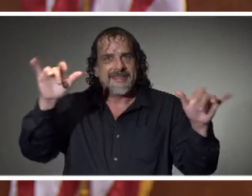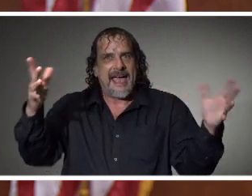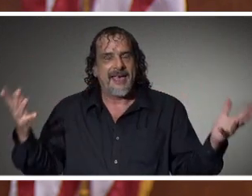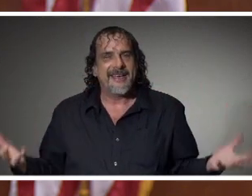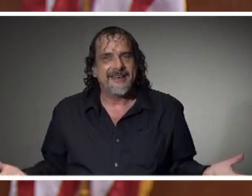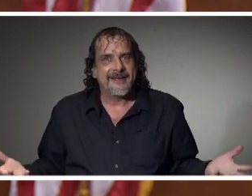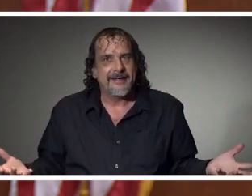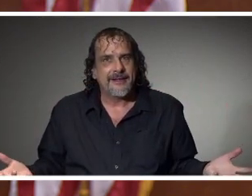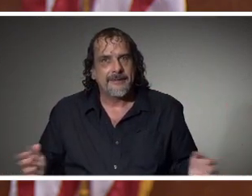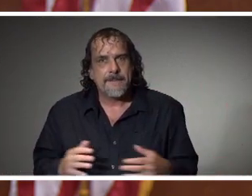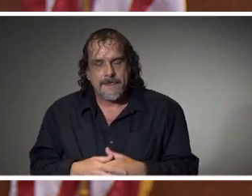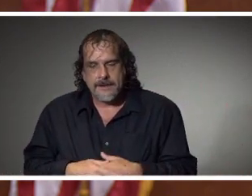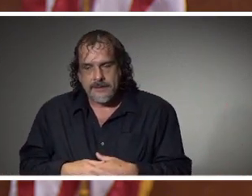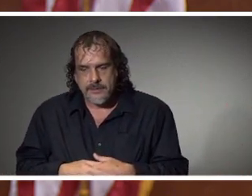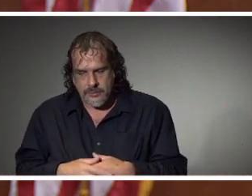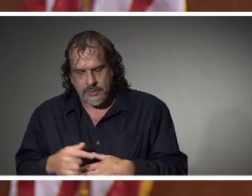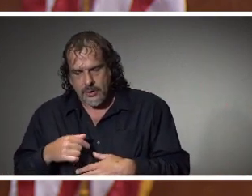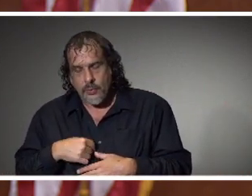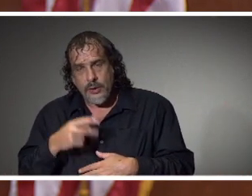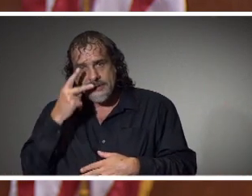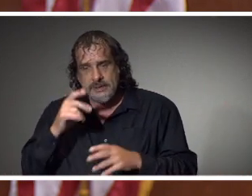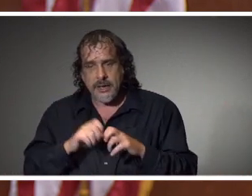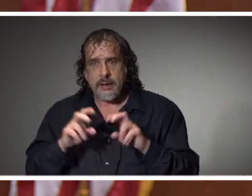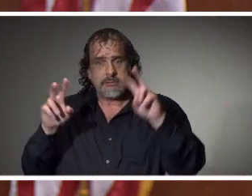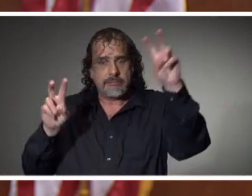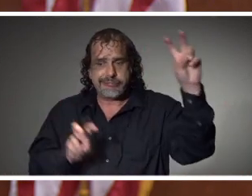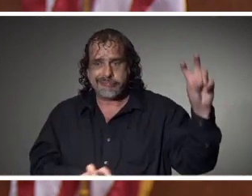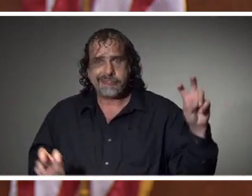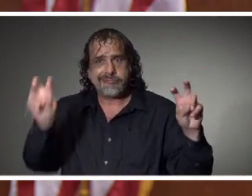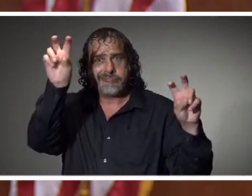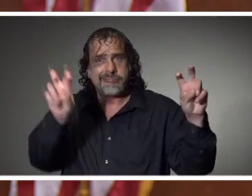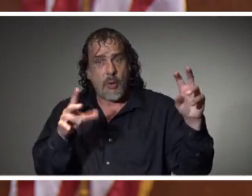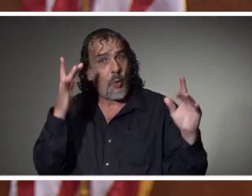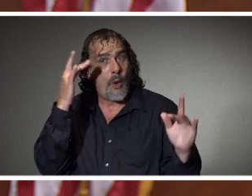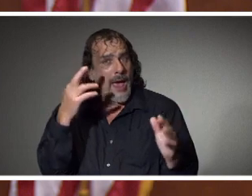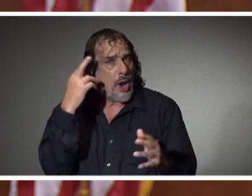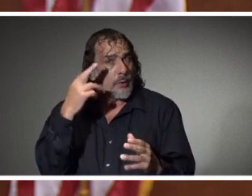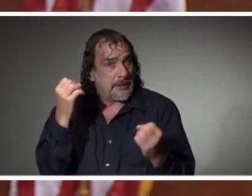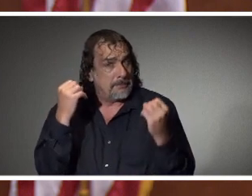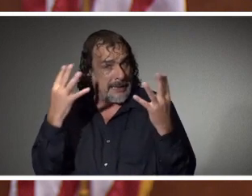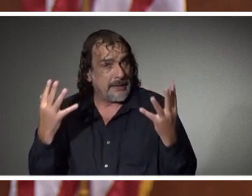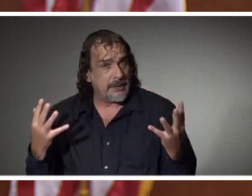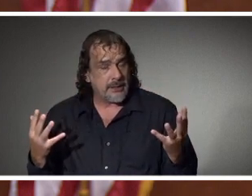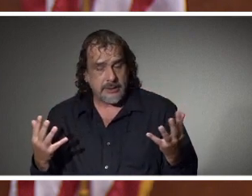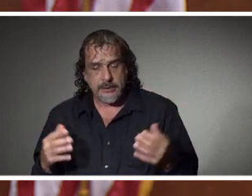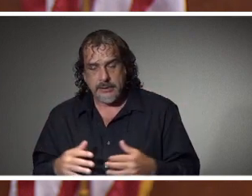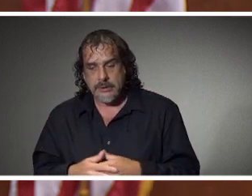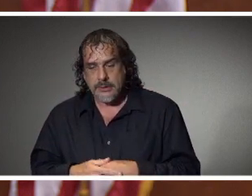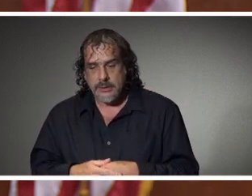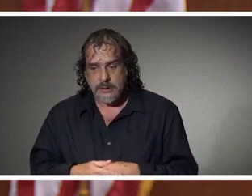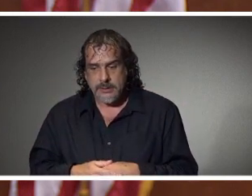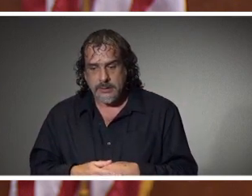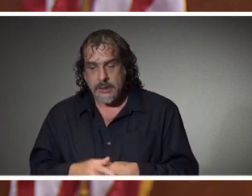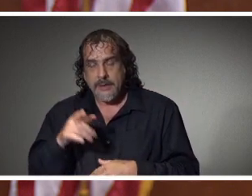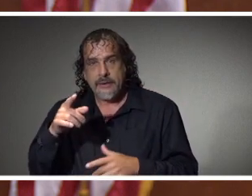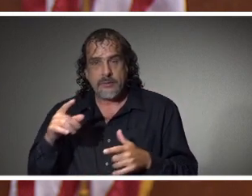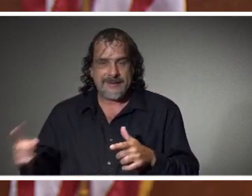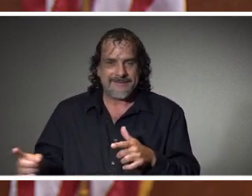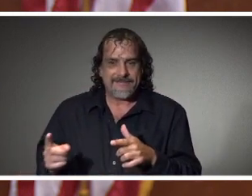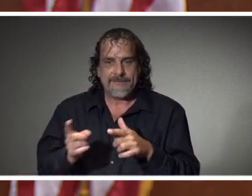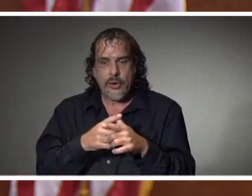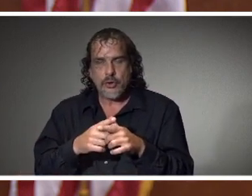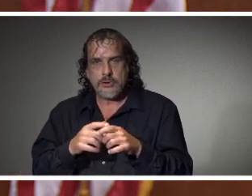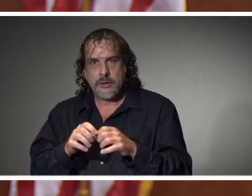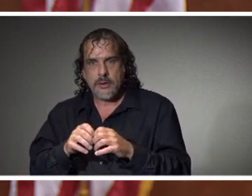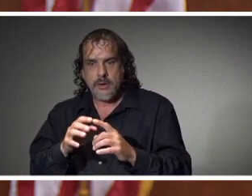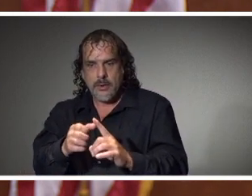seeing, there's lots of different reasons for that. One of the reasons is the first wave that